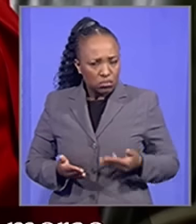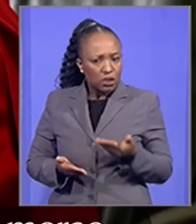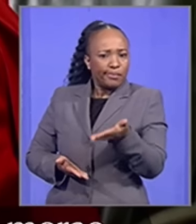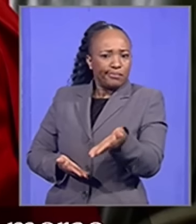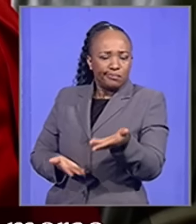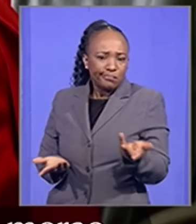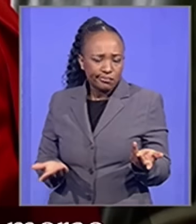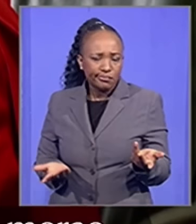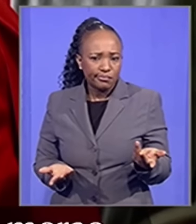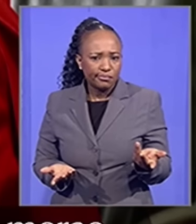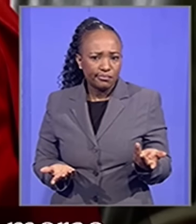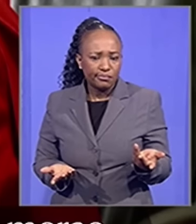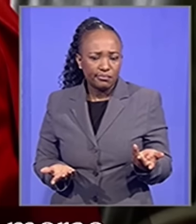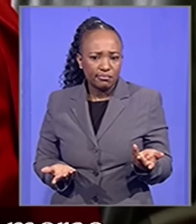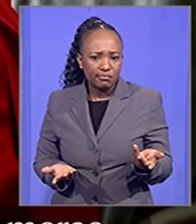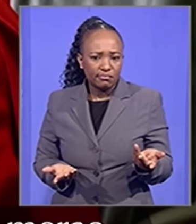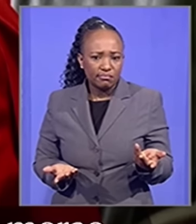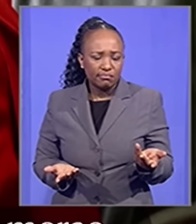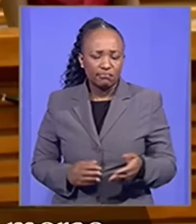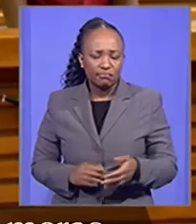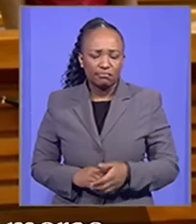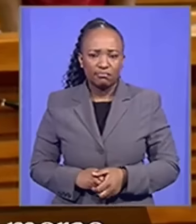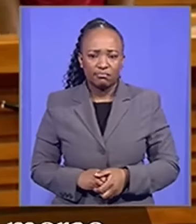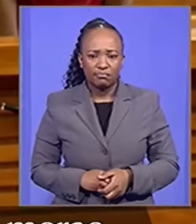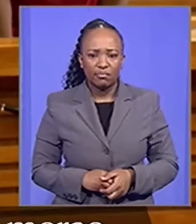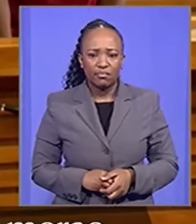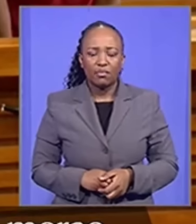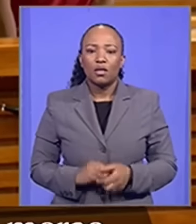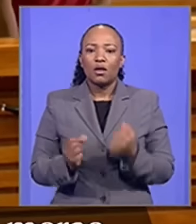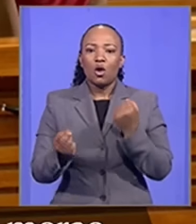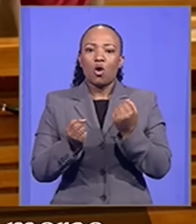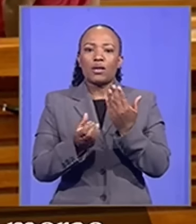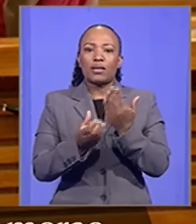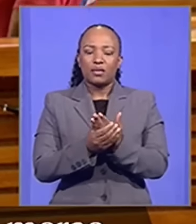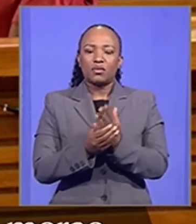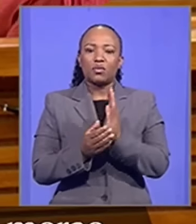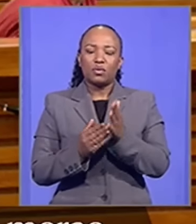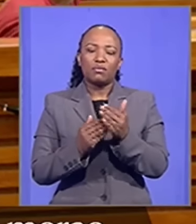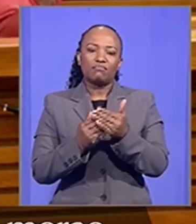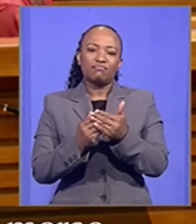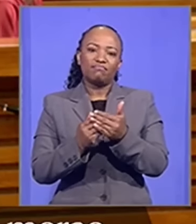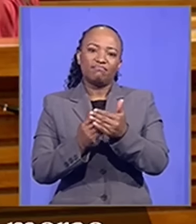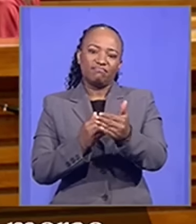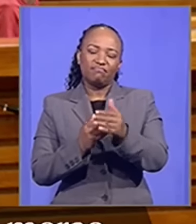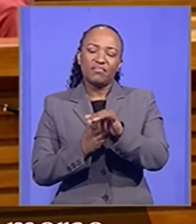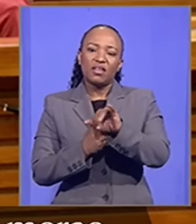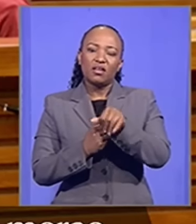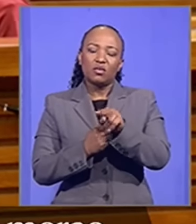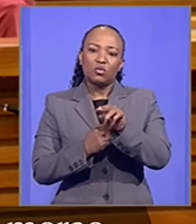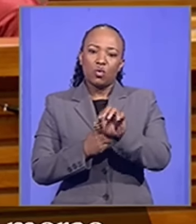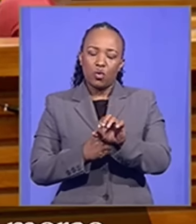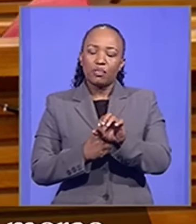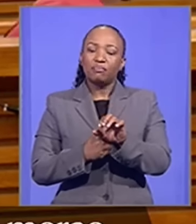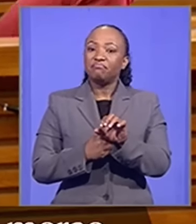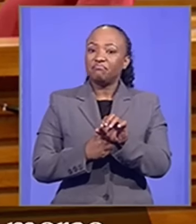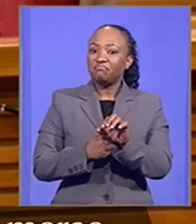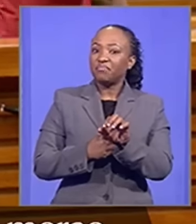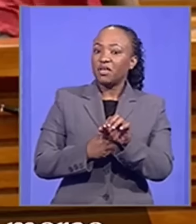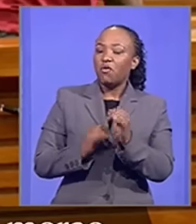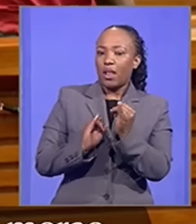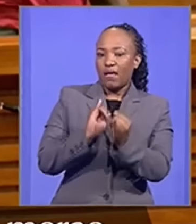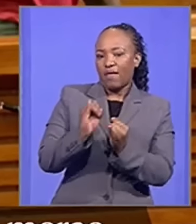Yeah, we move on. As a good case, tsheko e tlile go boela fa lwetse a tlhola malatsi a le robongwe ke Katlego wa